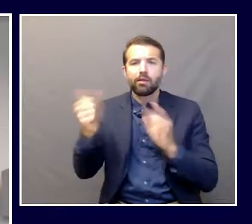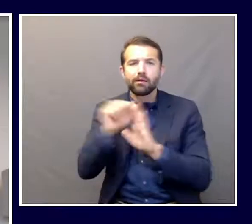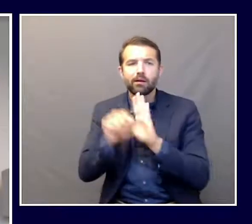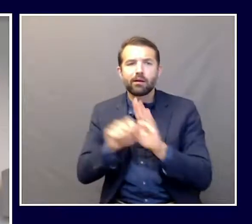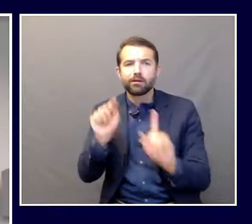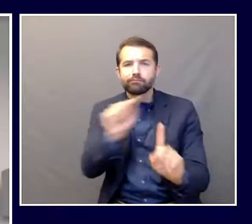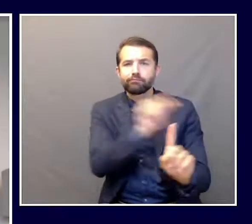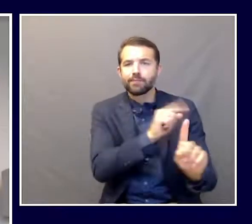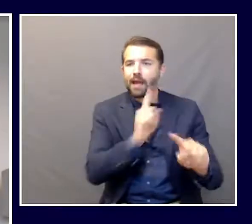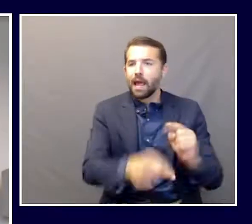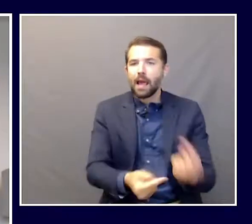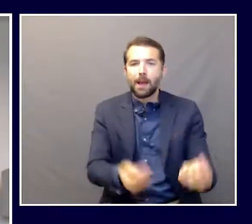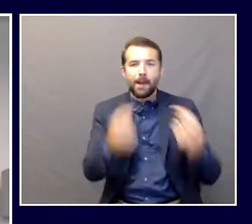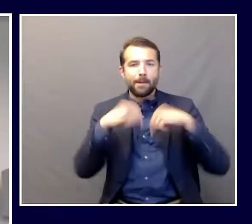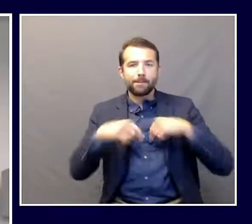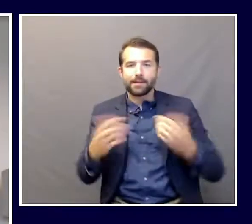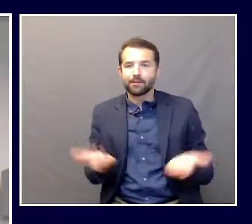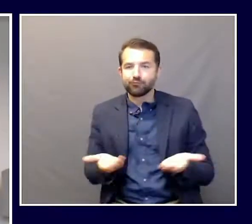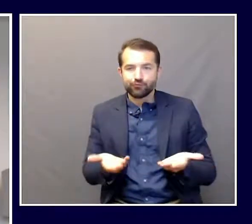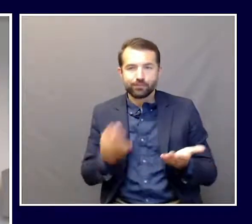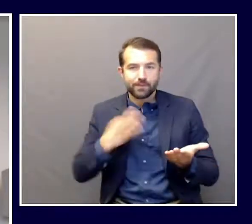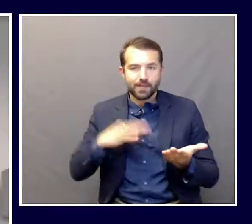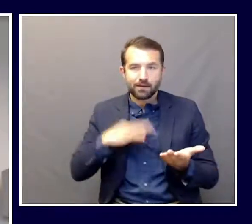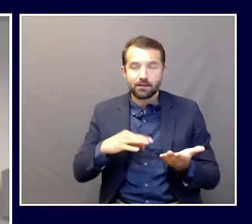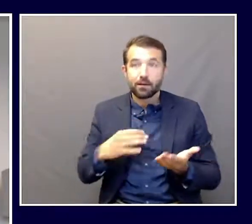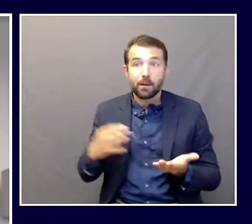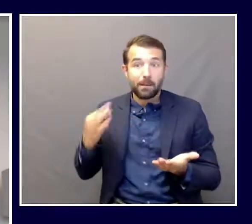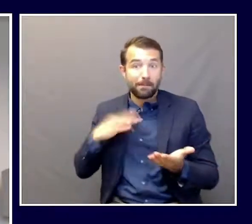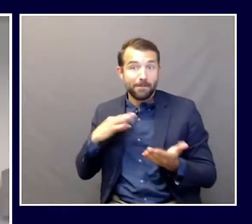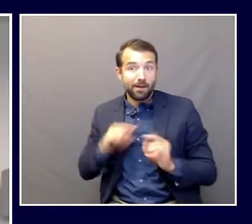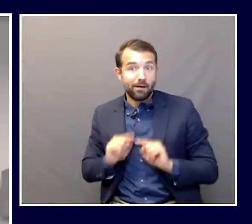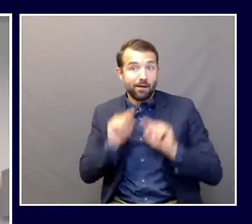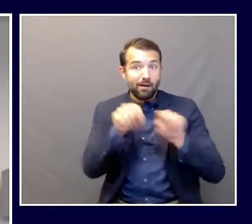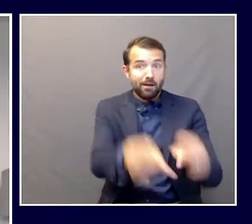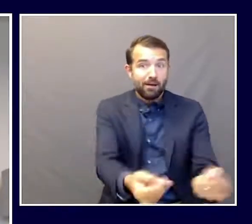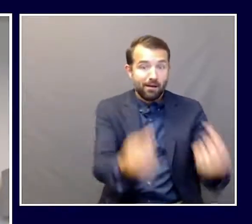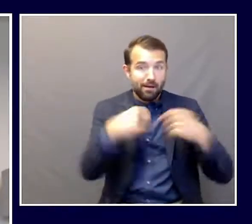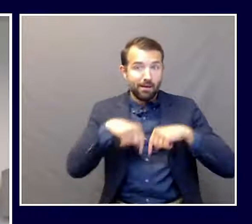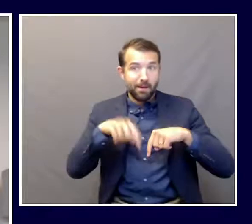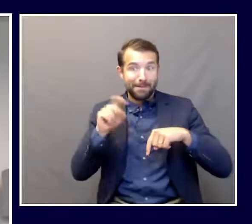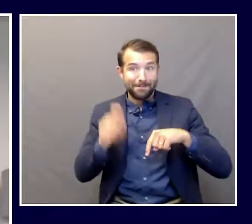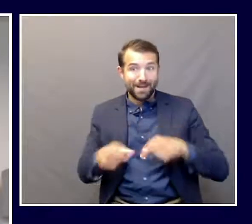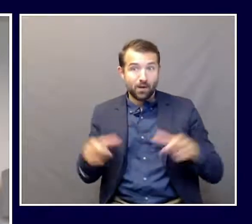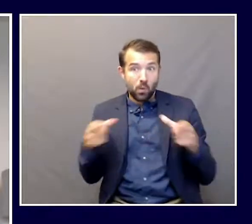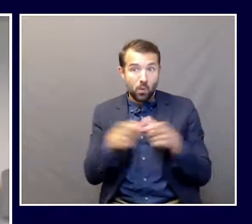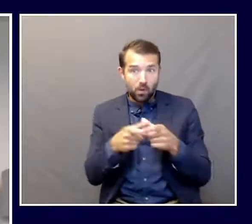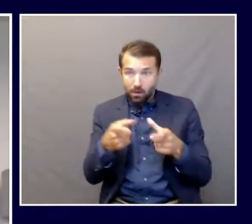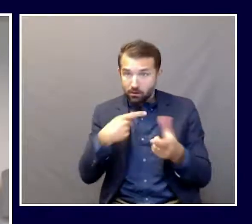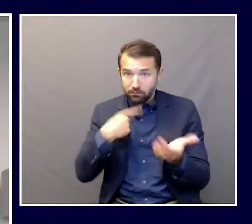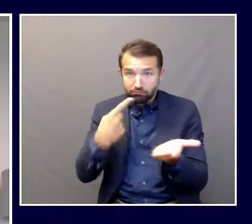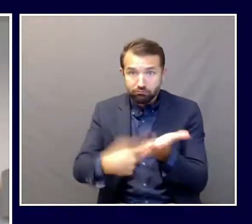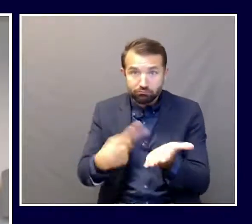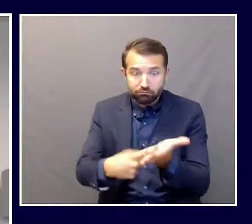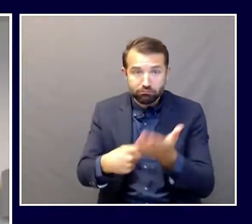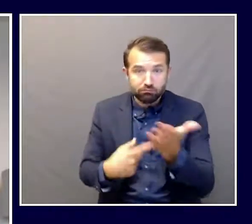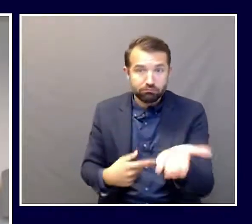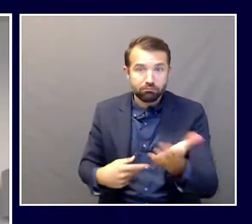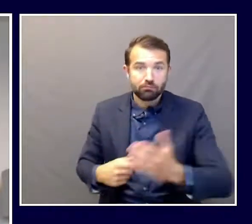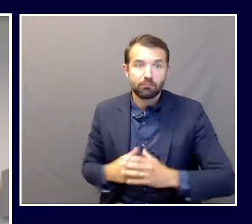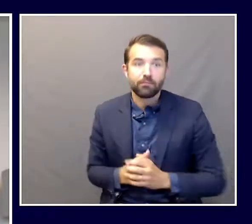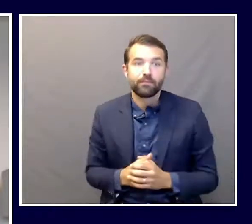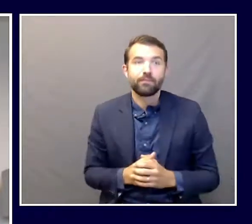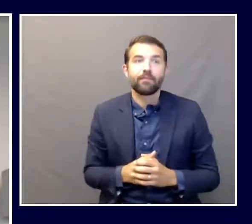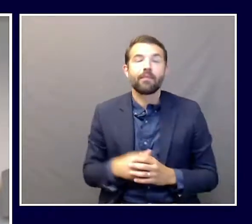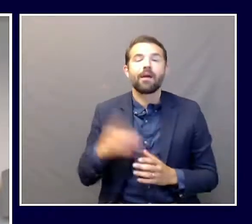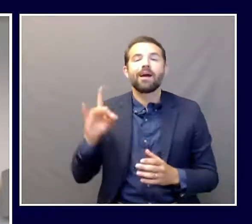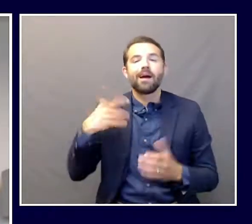and spread of the Delta variant? There has been talk about it. Of course, we review all of our data, not just